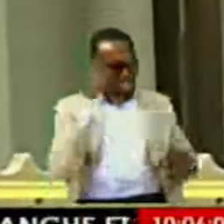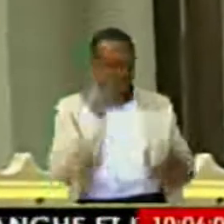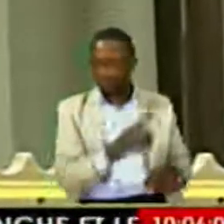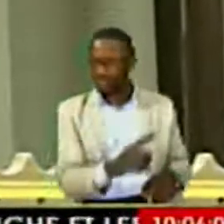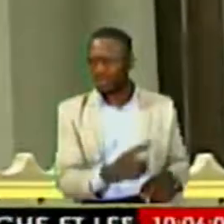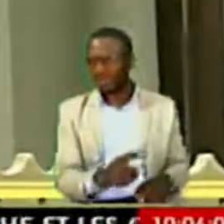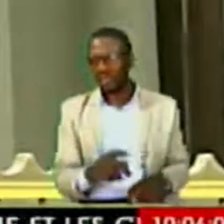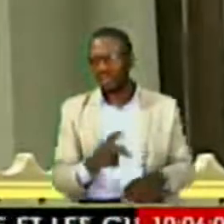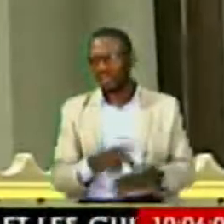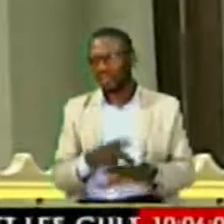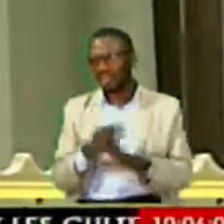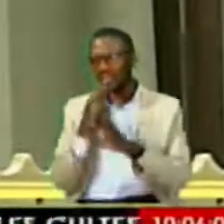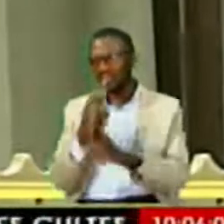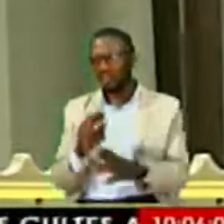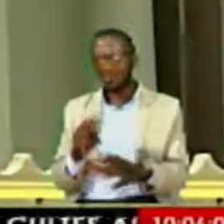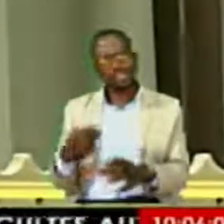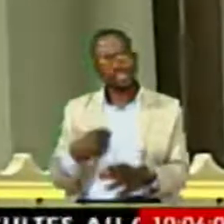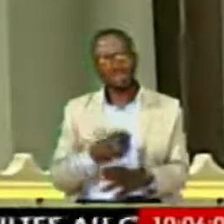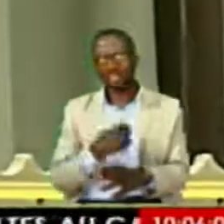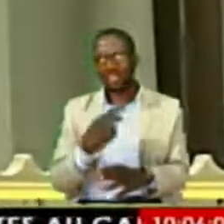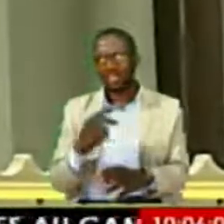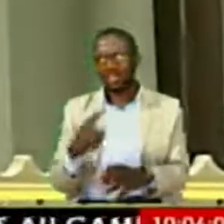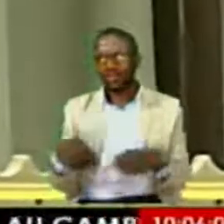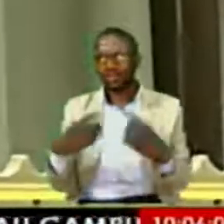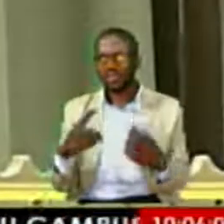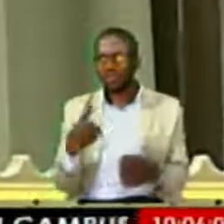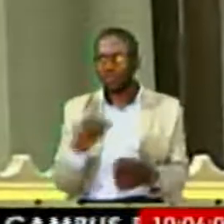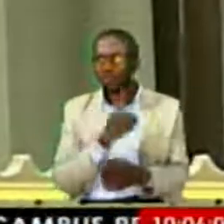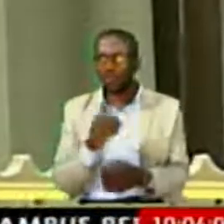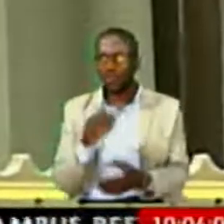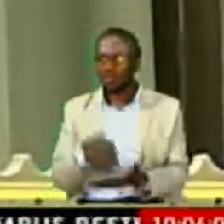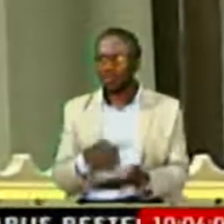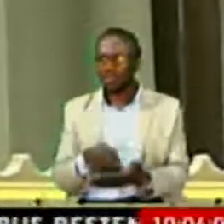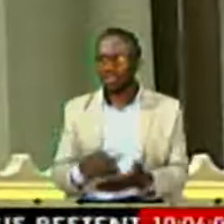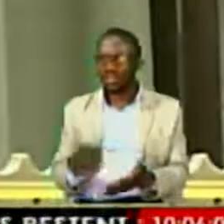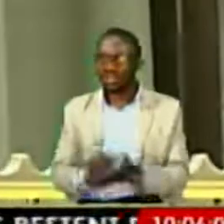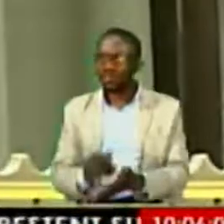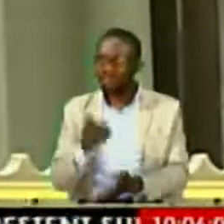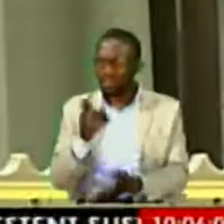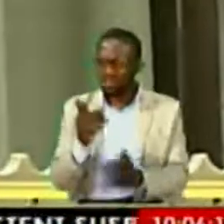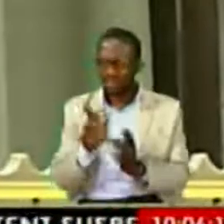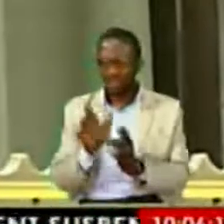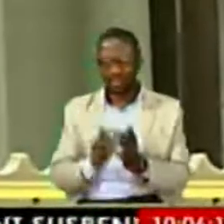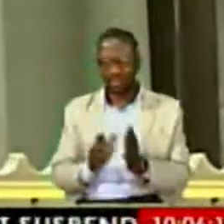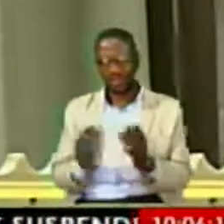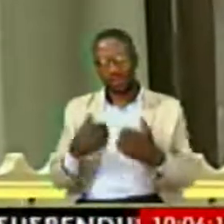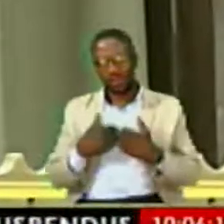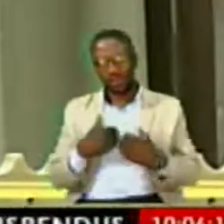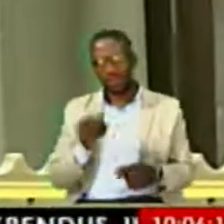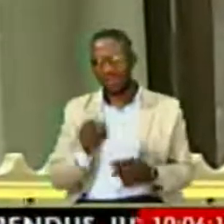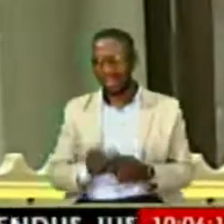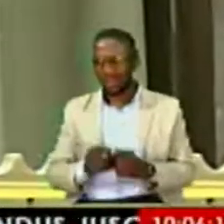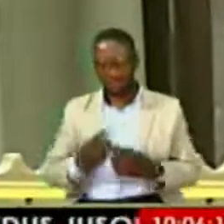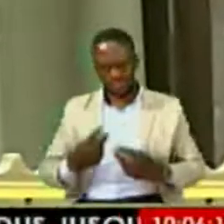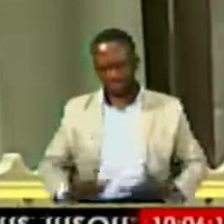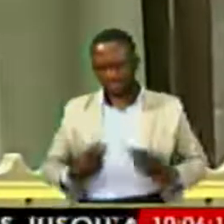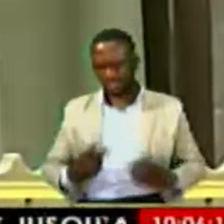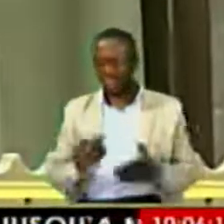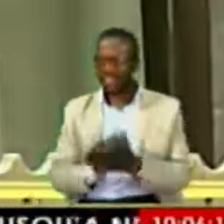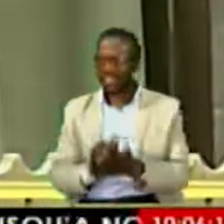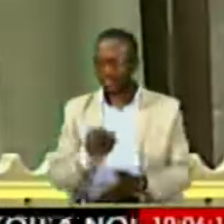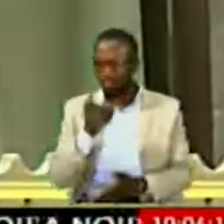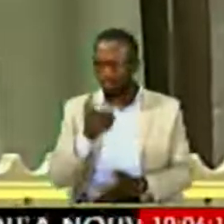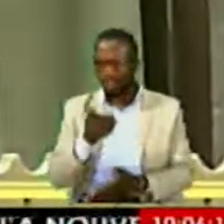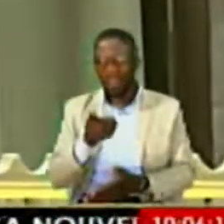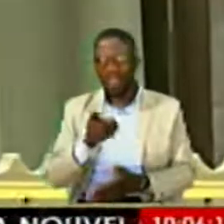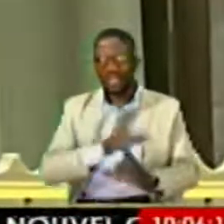Peter said, c'est vous, you qui avez les paroles de la vie, have the words of life. C'est vous le Christ, le Fils de Dieu vivant. You are the Christ, the et